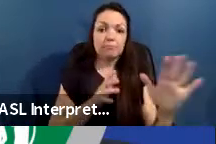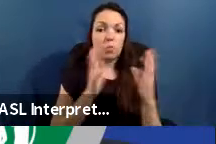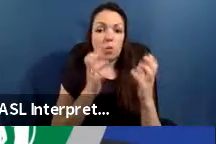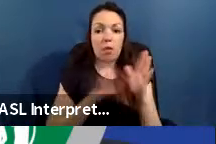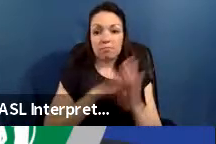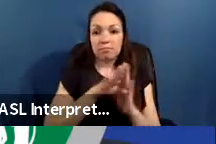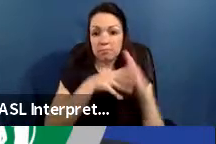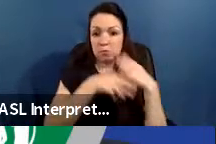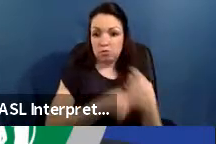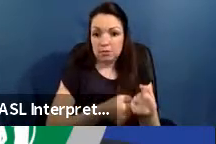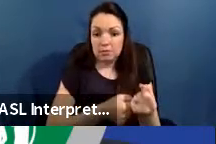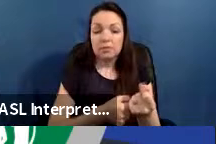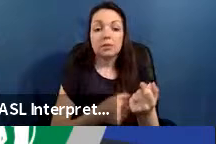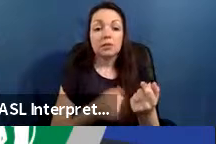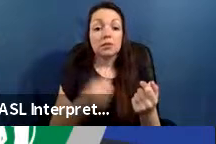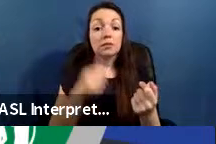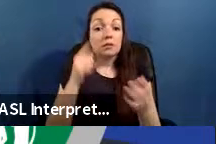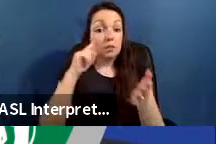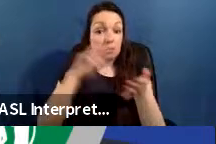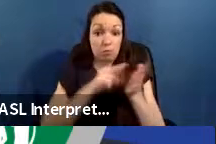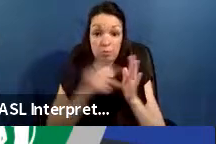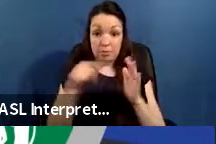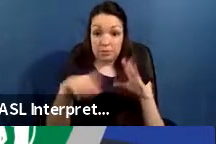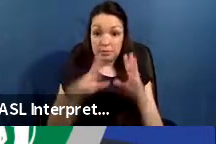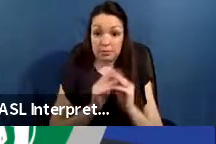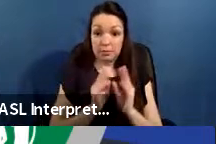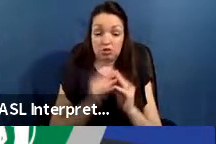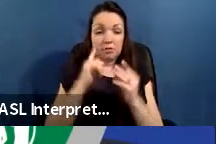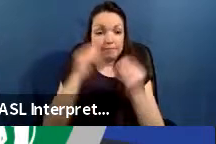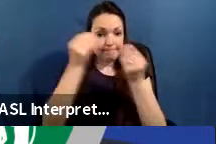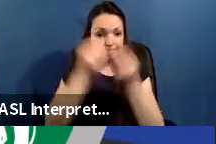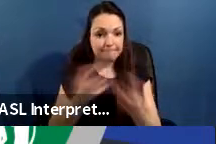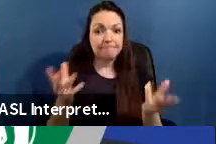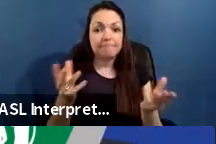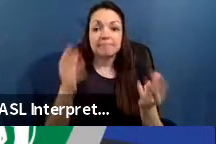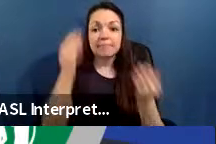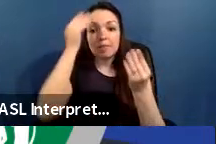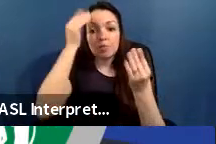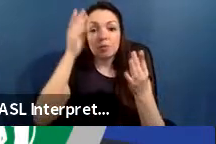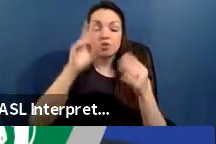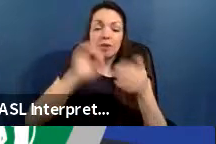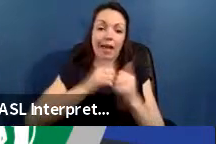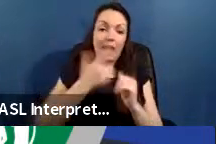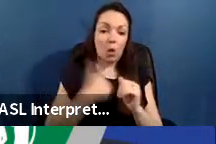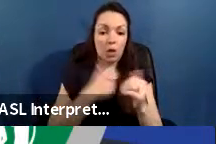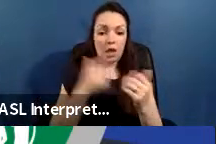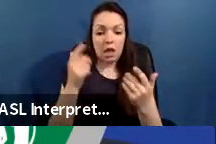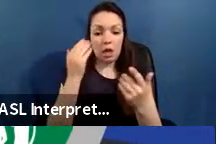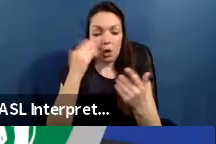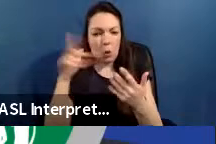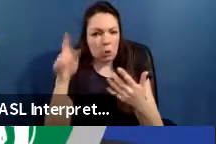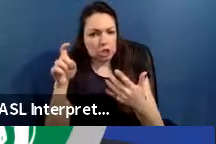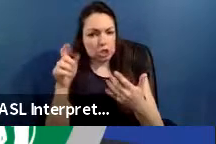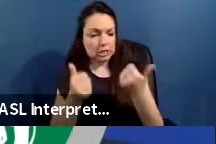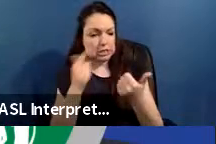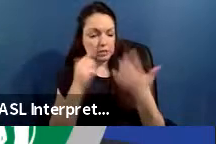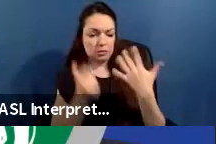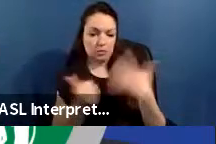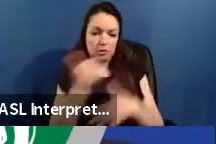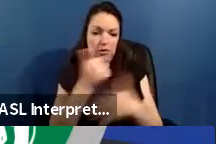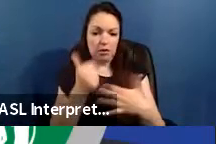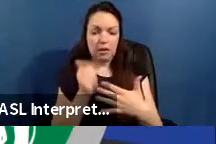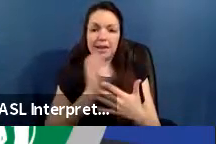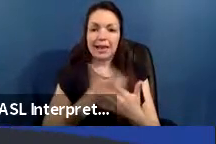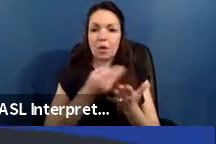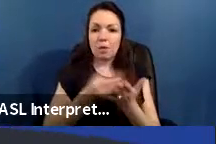capital planning sessions is to expand information around the city around how do we prioritize need and how do we allocate those